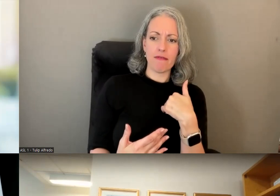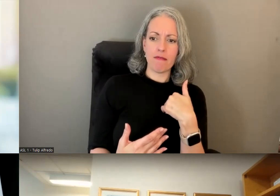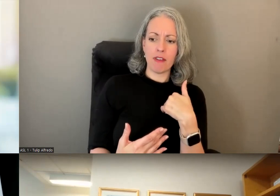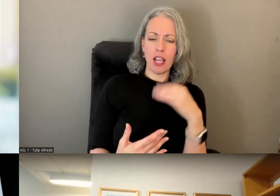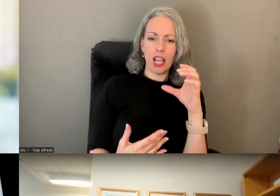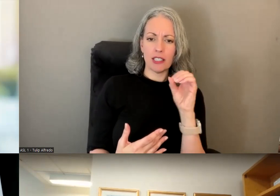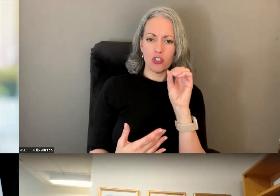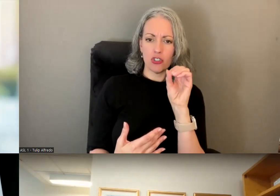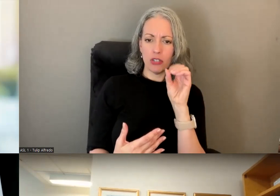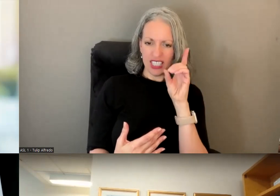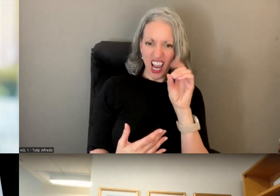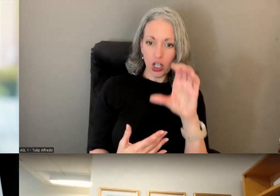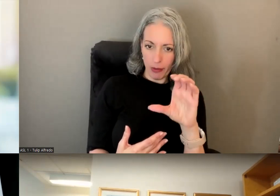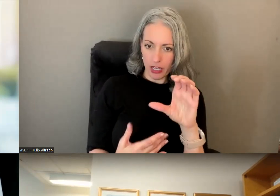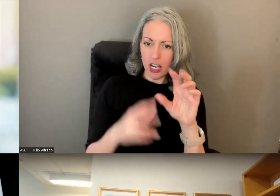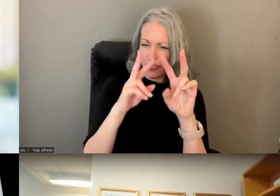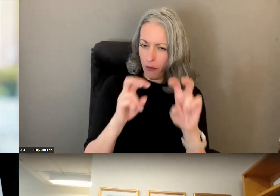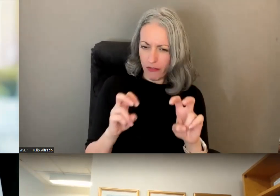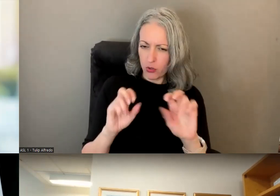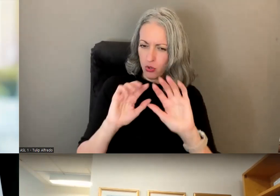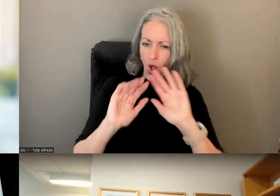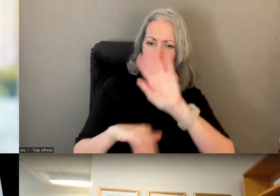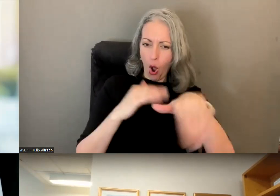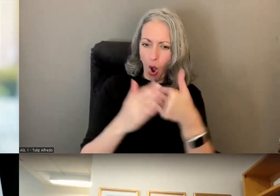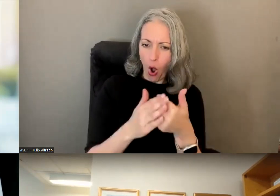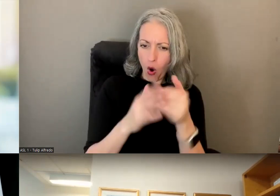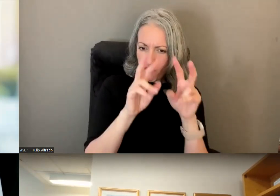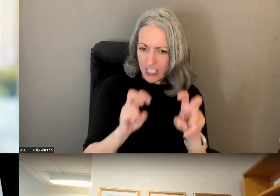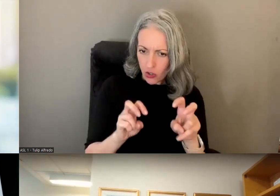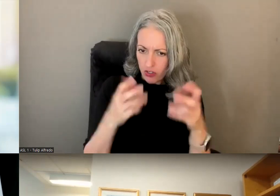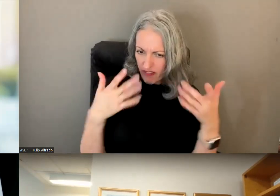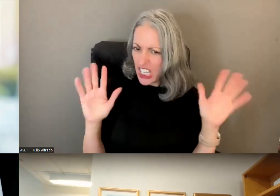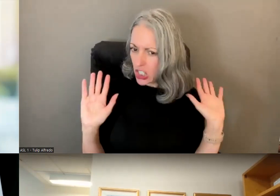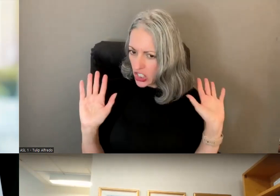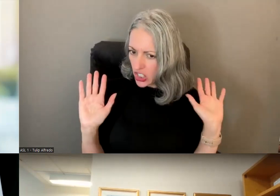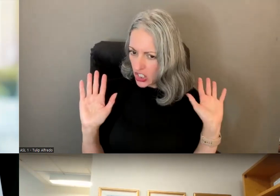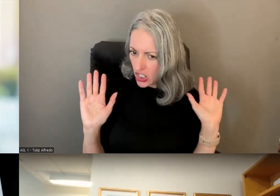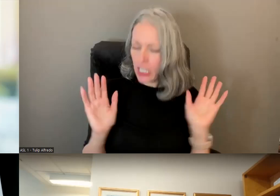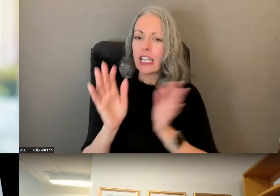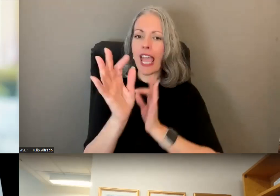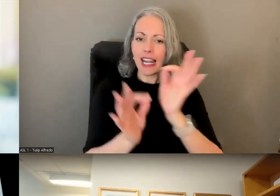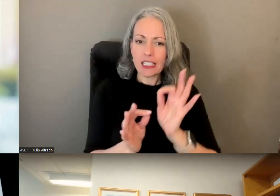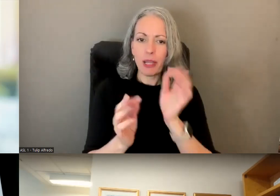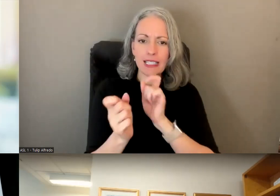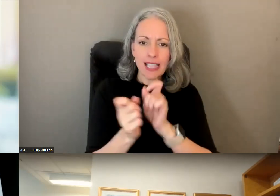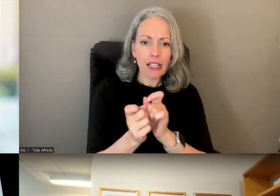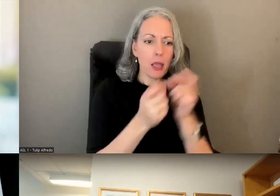that literally reviews all of the research that was done and lays out exactly what was